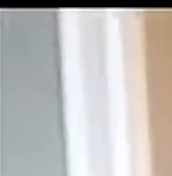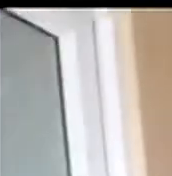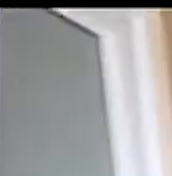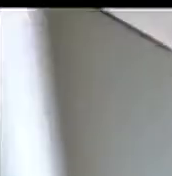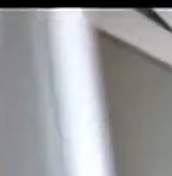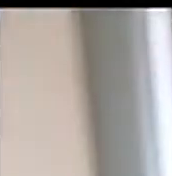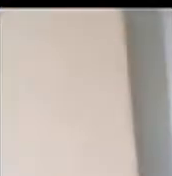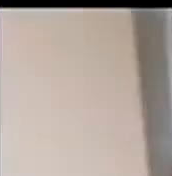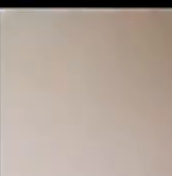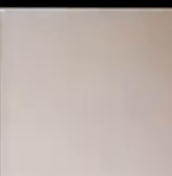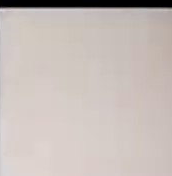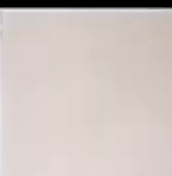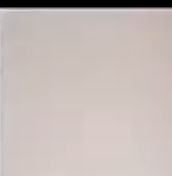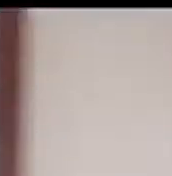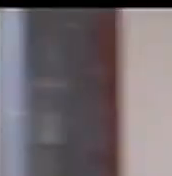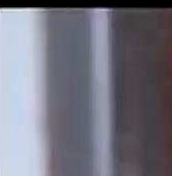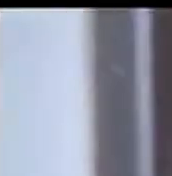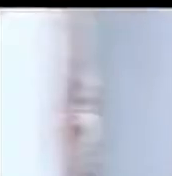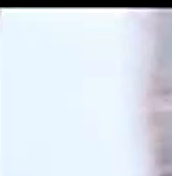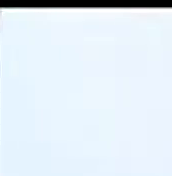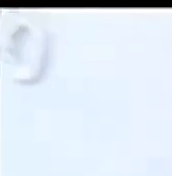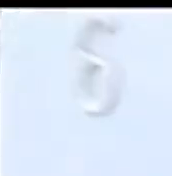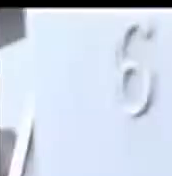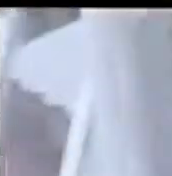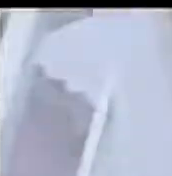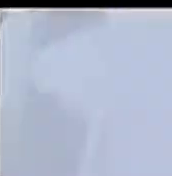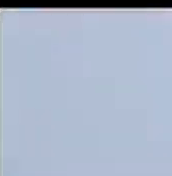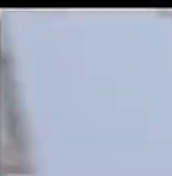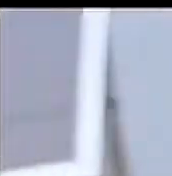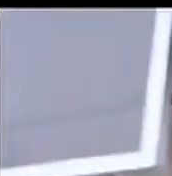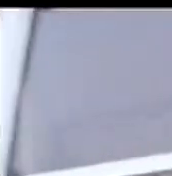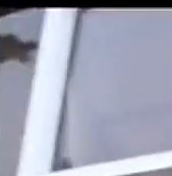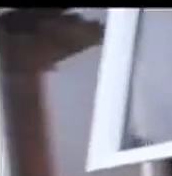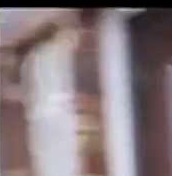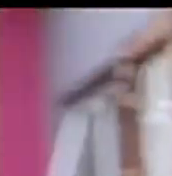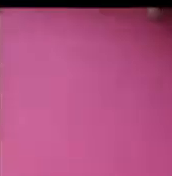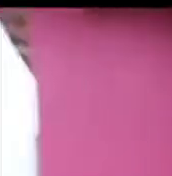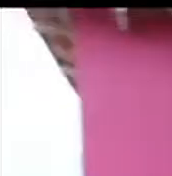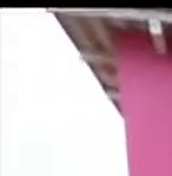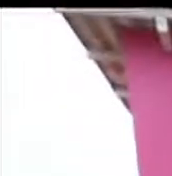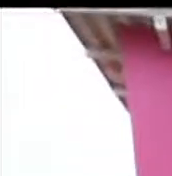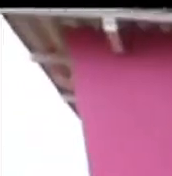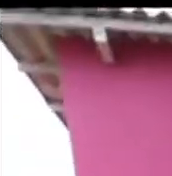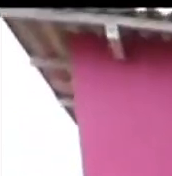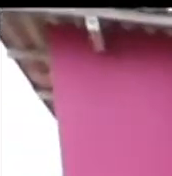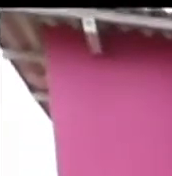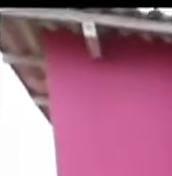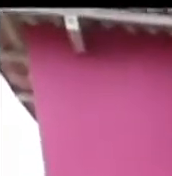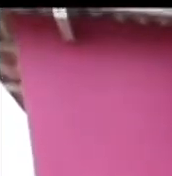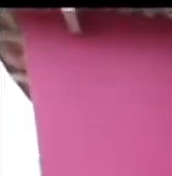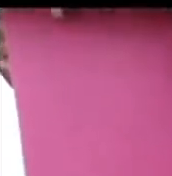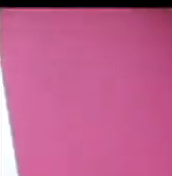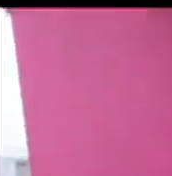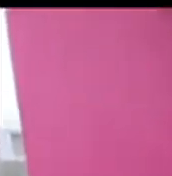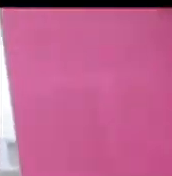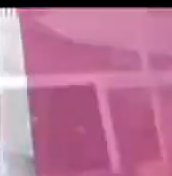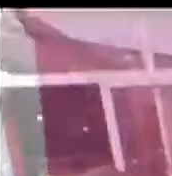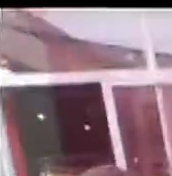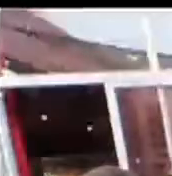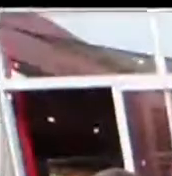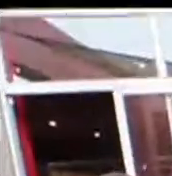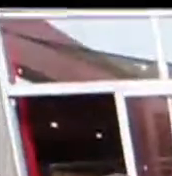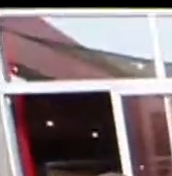So we are gonna go to, today is just an outing day, the place where we always go to every time we come to Walvis Bay or to the